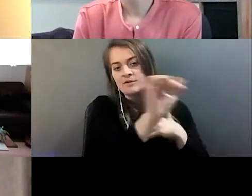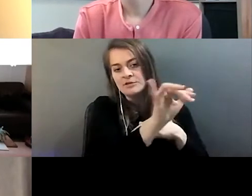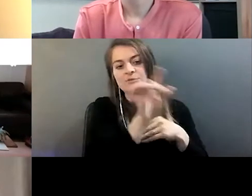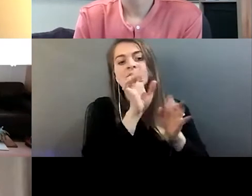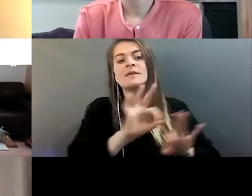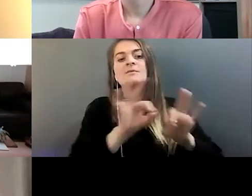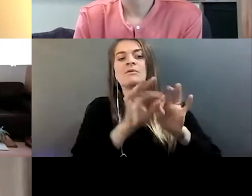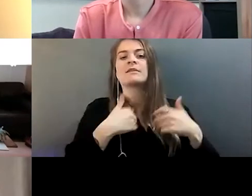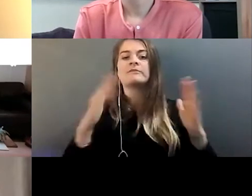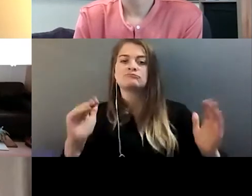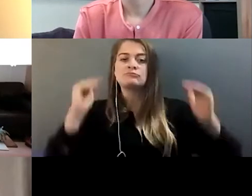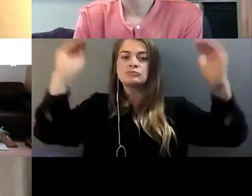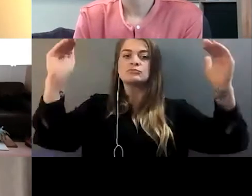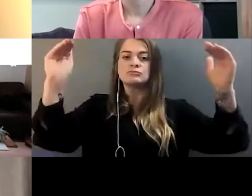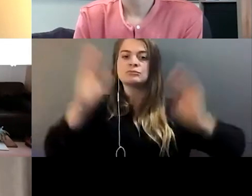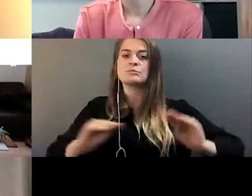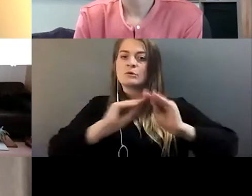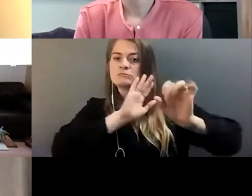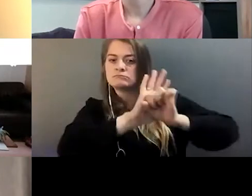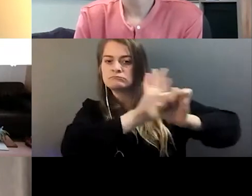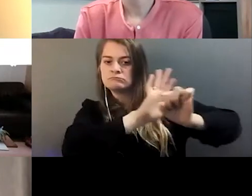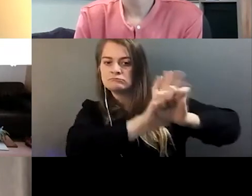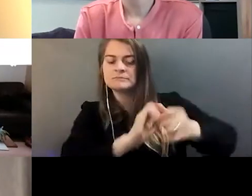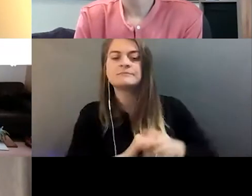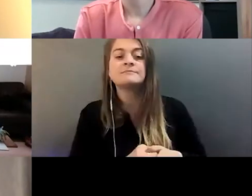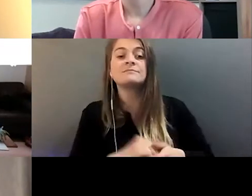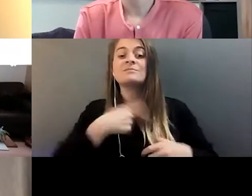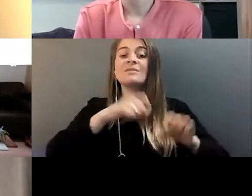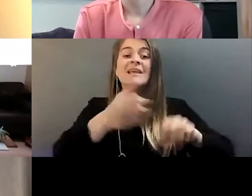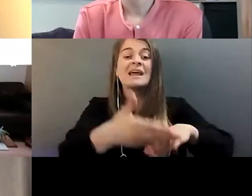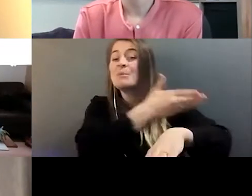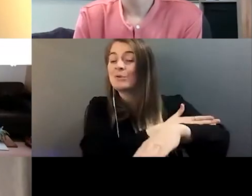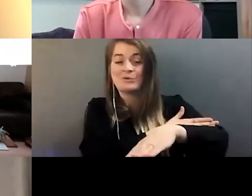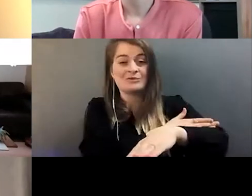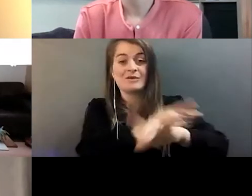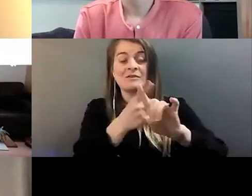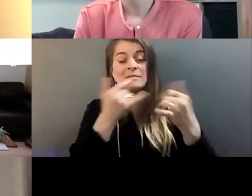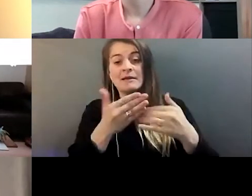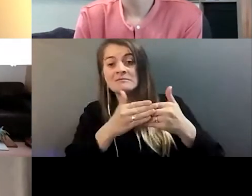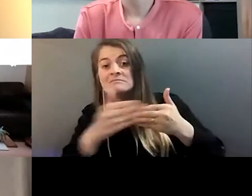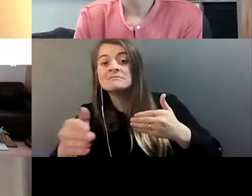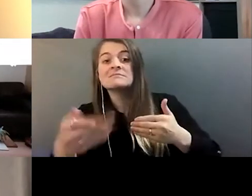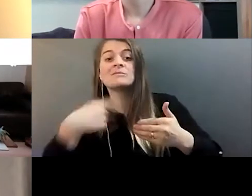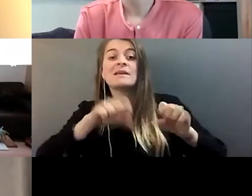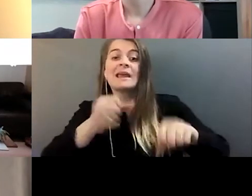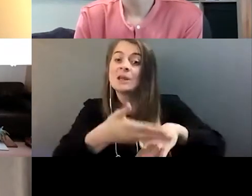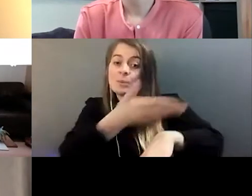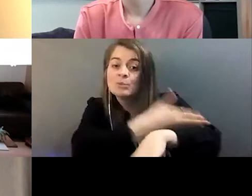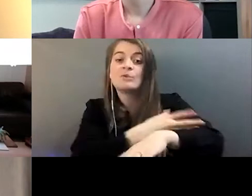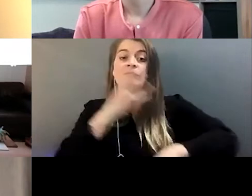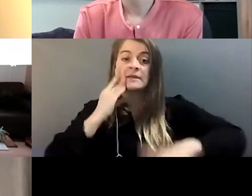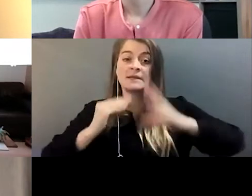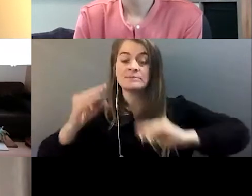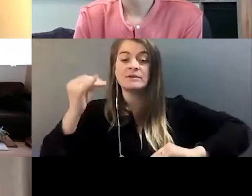provincial level voice. We can only improve the experience of living in long-term care